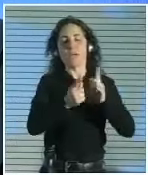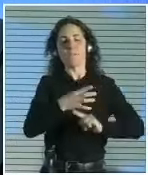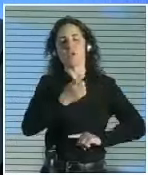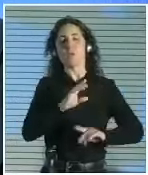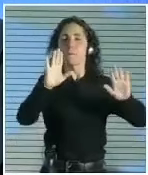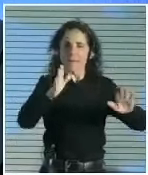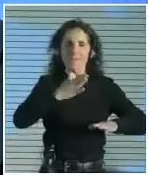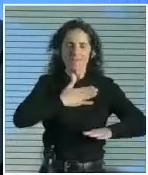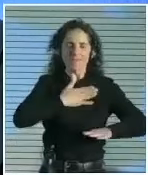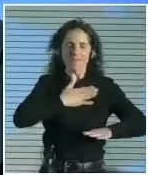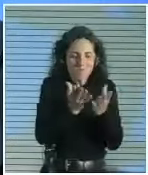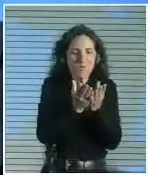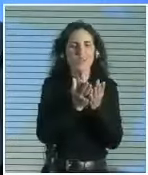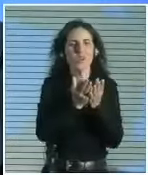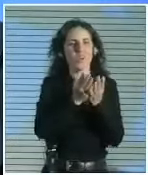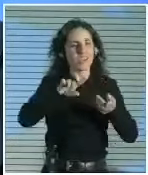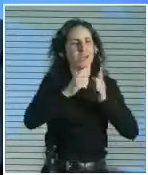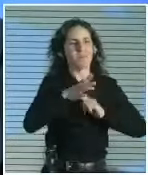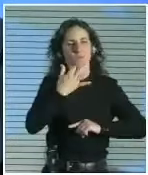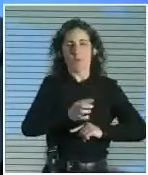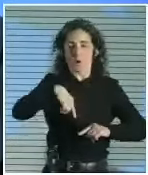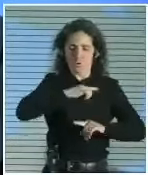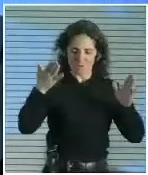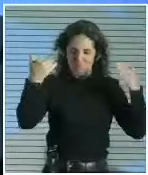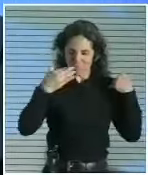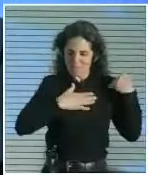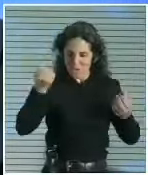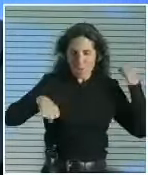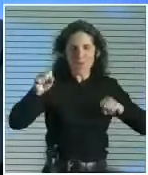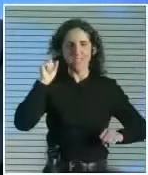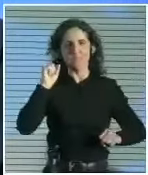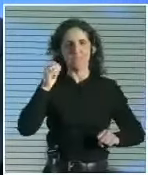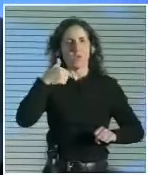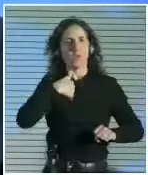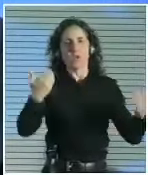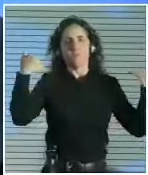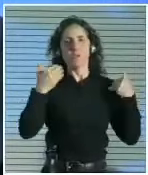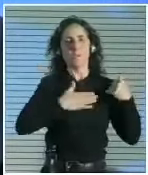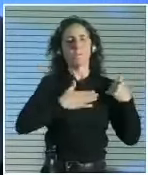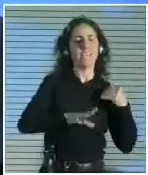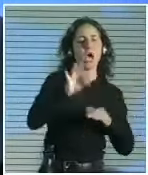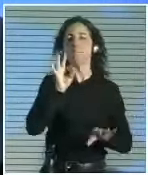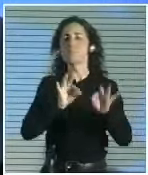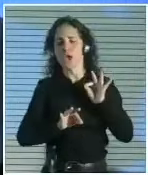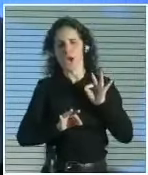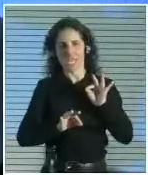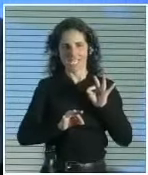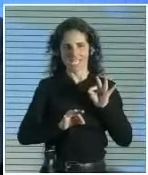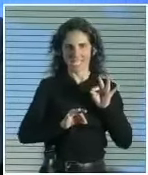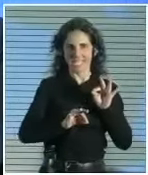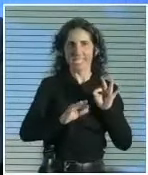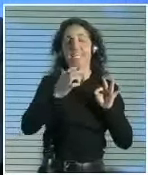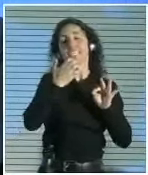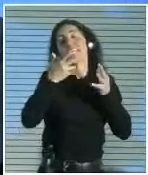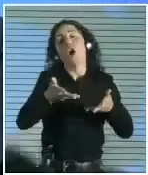for our behaviors, we are responsible for our choices, provided that those choices are made available. But we have a role to